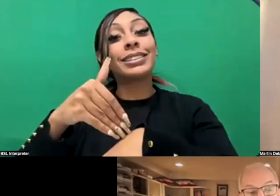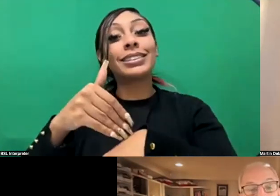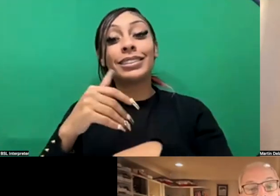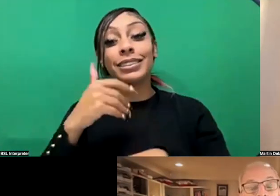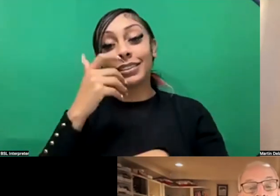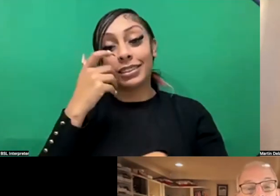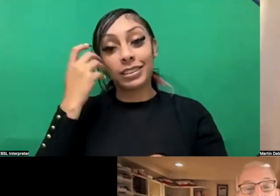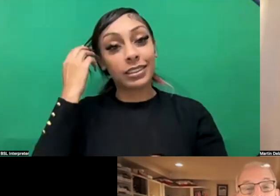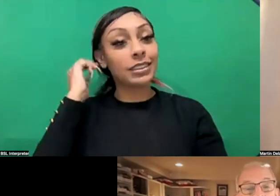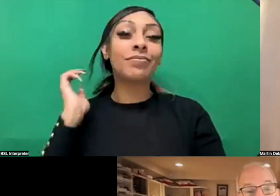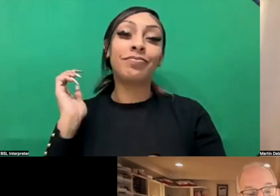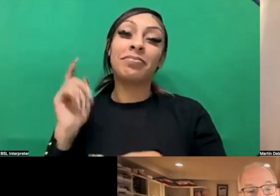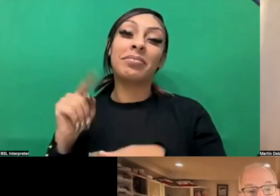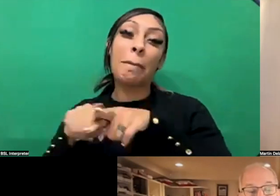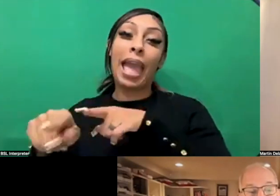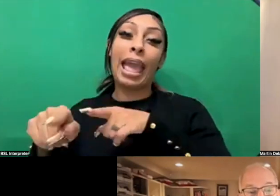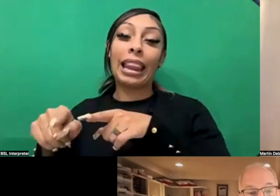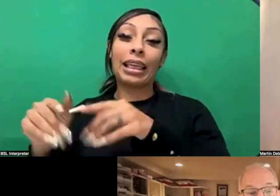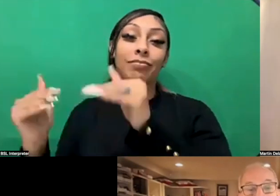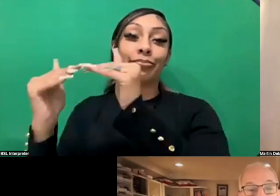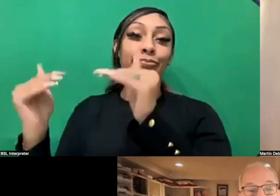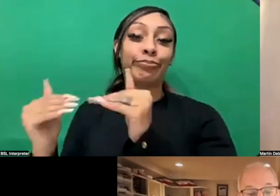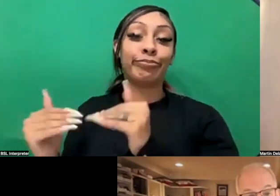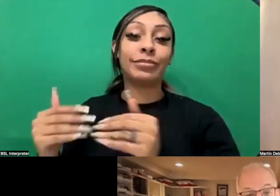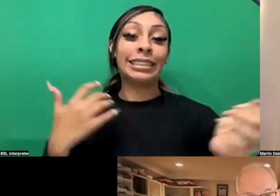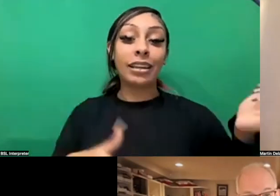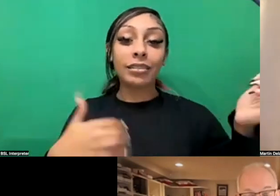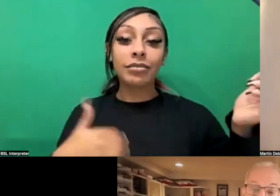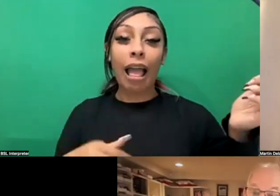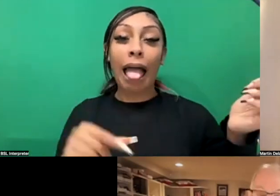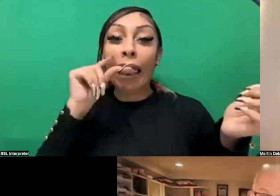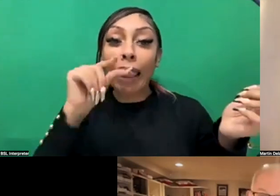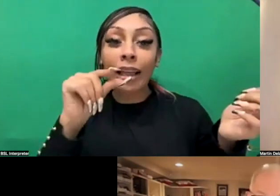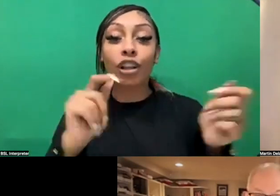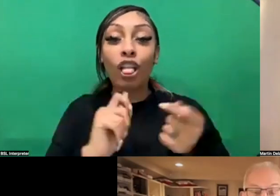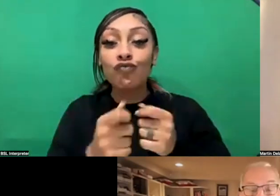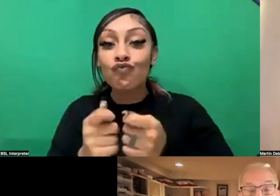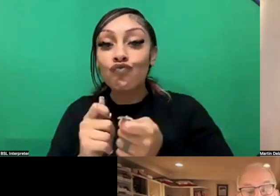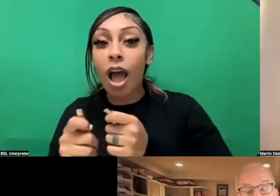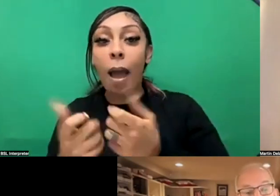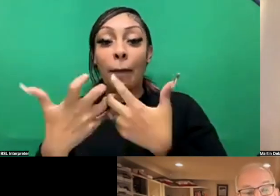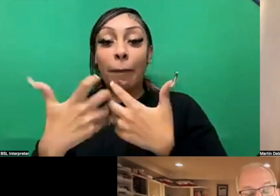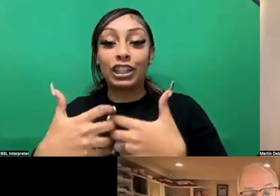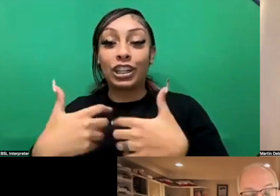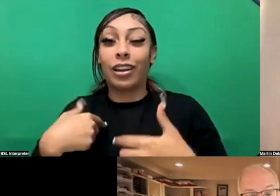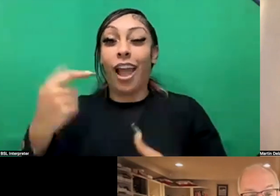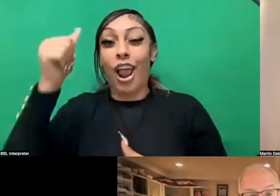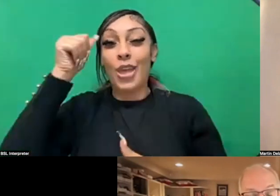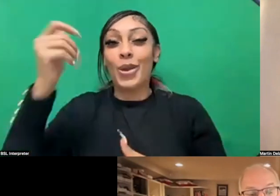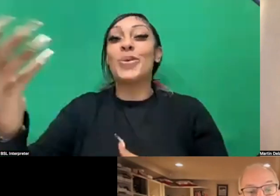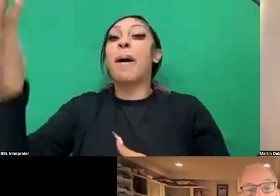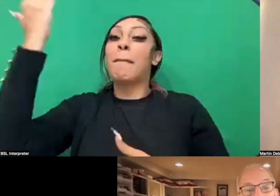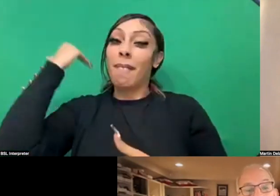for guitar. And the pedal had a little drum machine built into it, which of course I knew well from my past